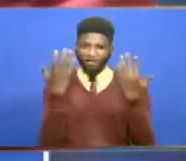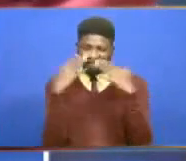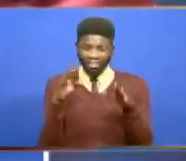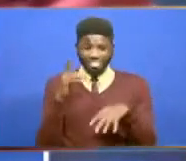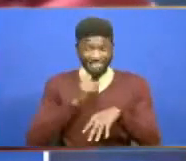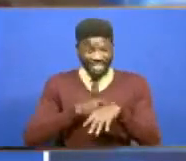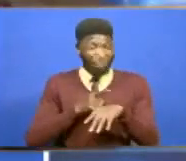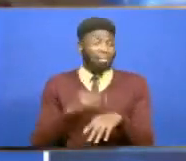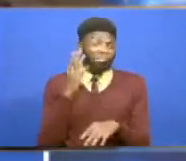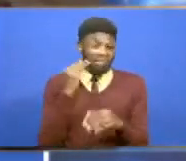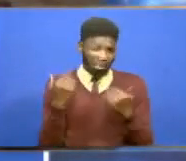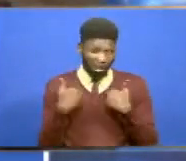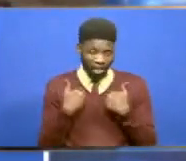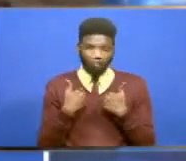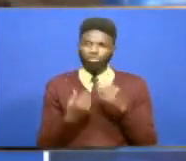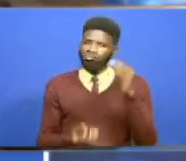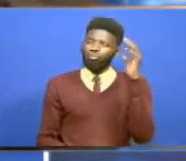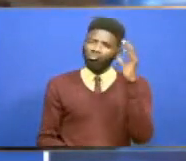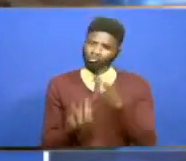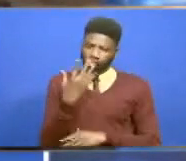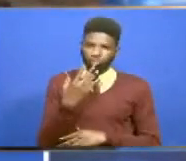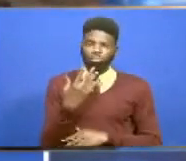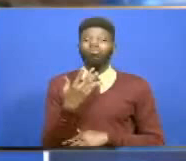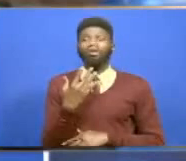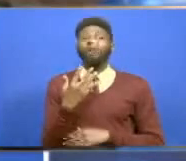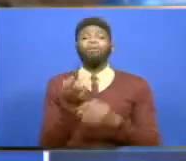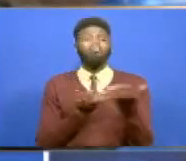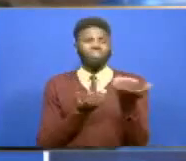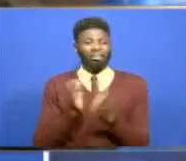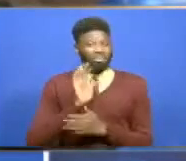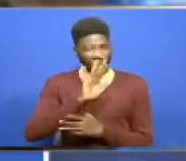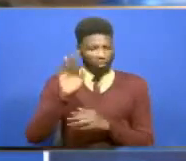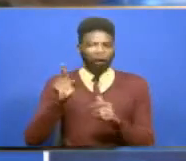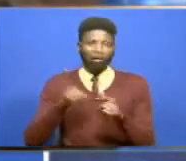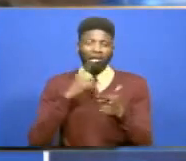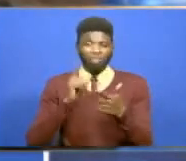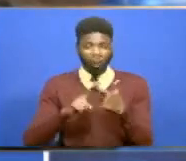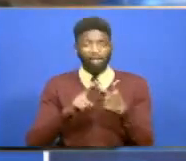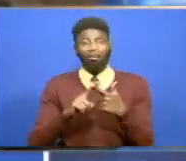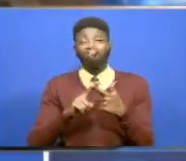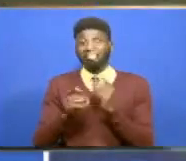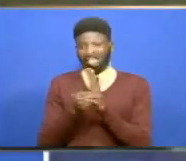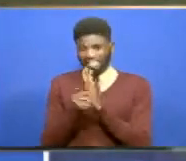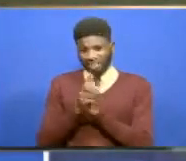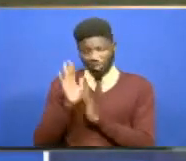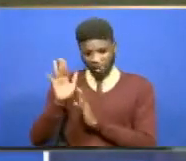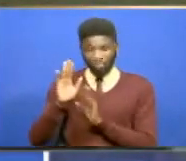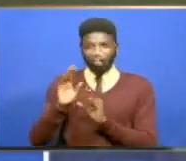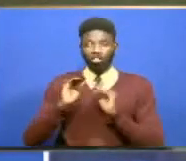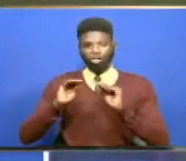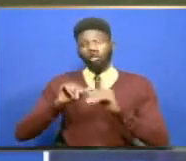experience to set up home-based enterprises and pass on their knowledge to others.